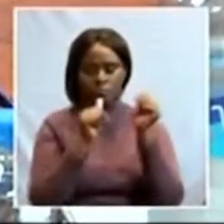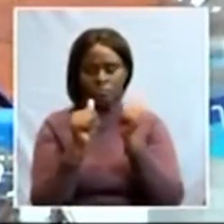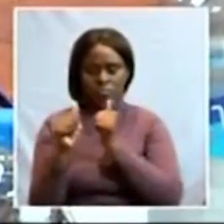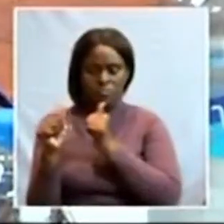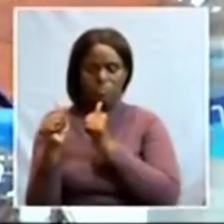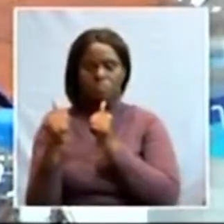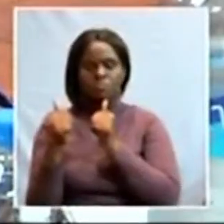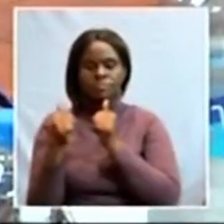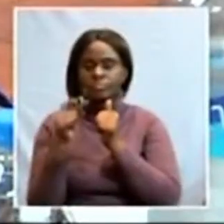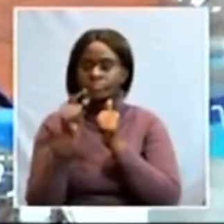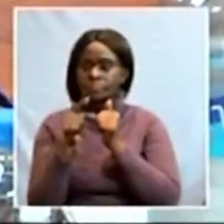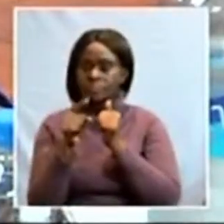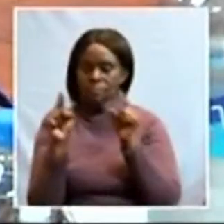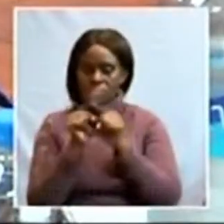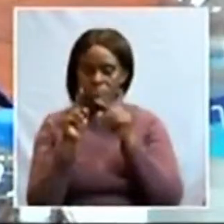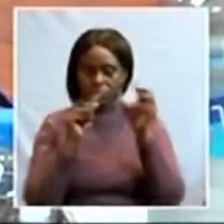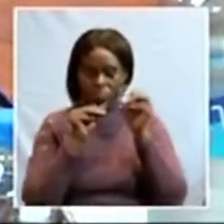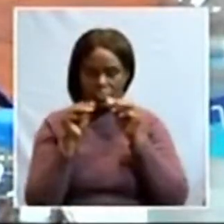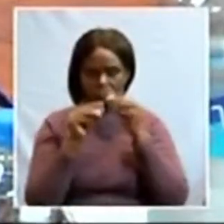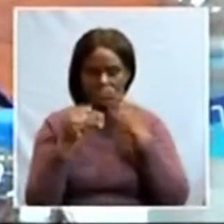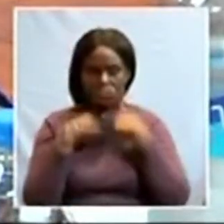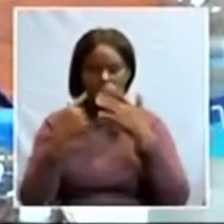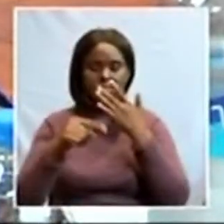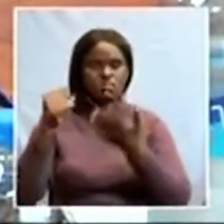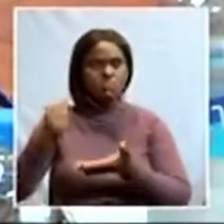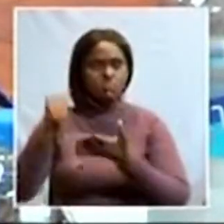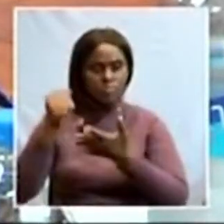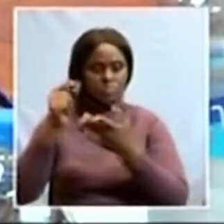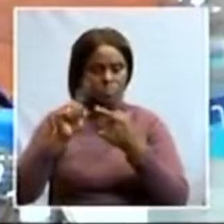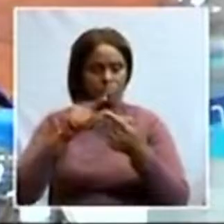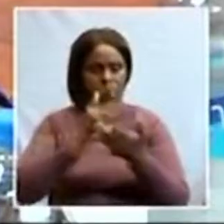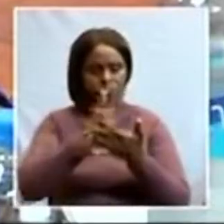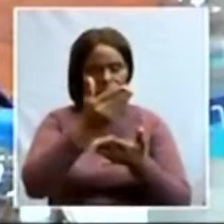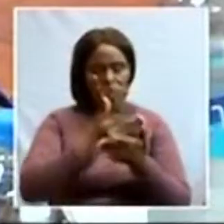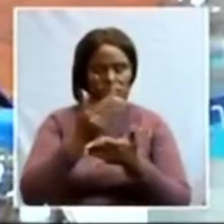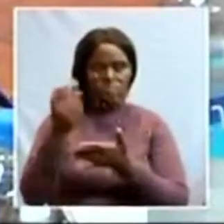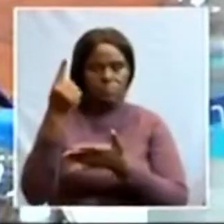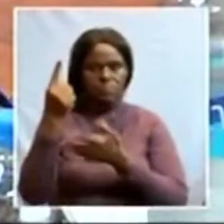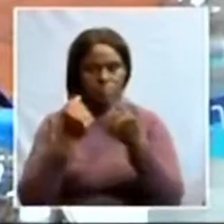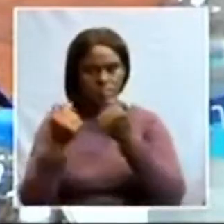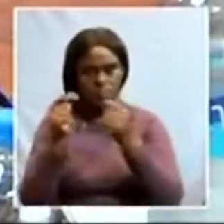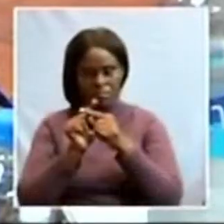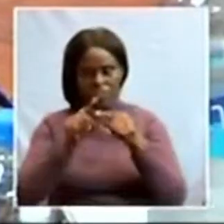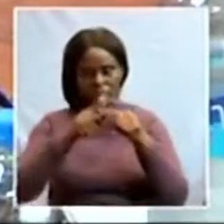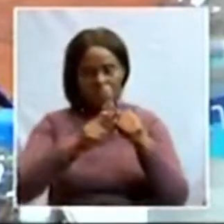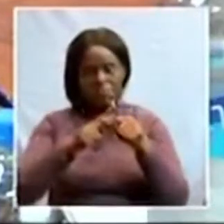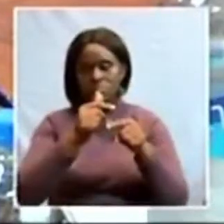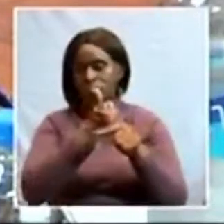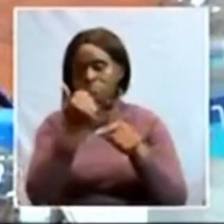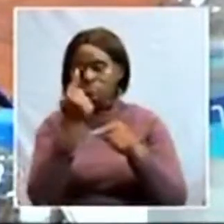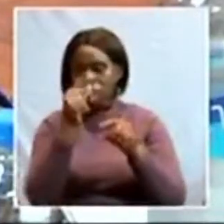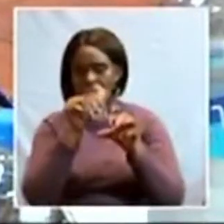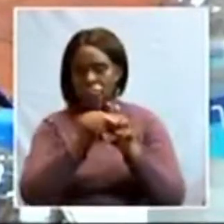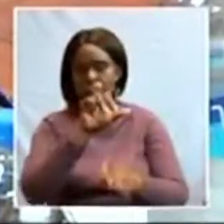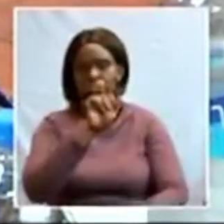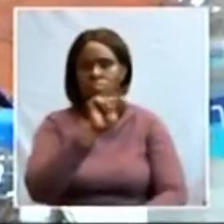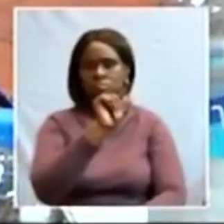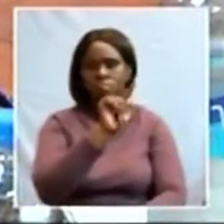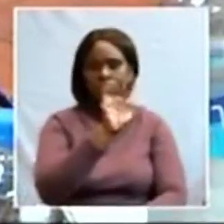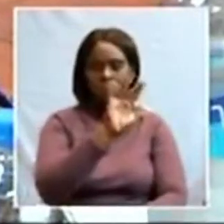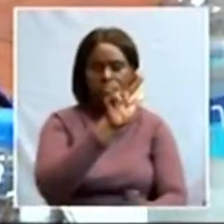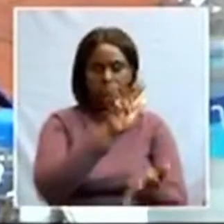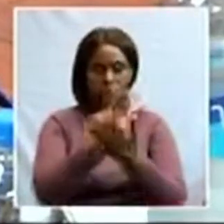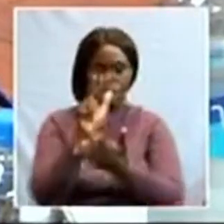taken: management has budgeted to procure one utility vehicle and repair another one in 2025